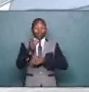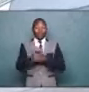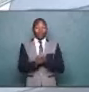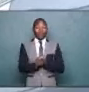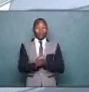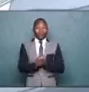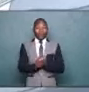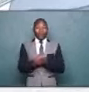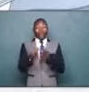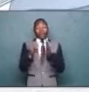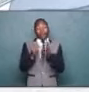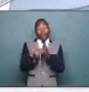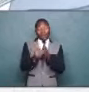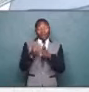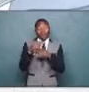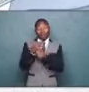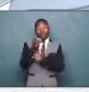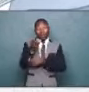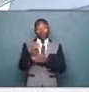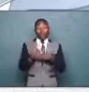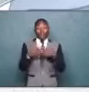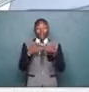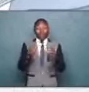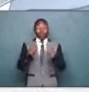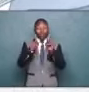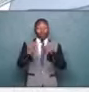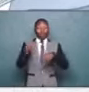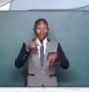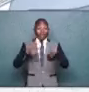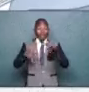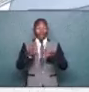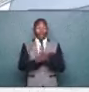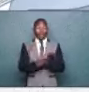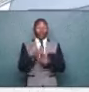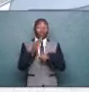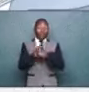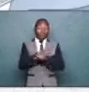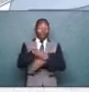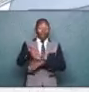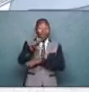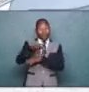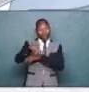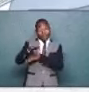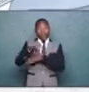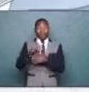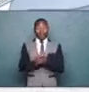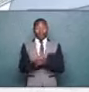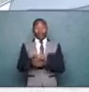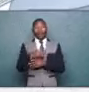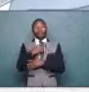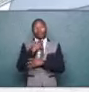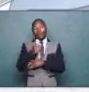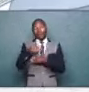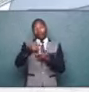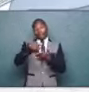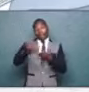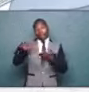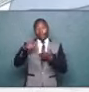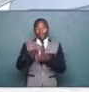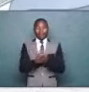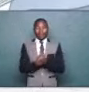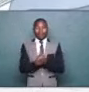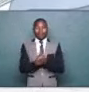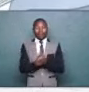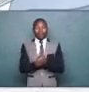Commission has also opened the door for the participation of all members of the public who are eligible to register as voters